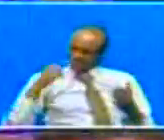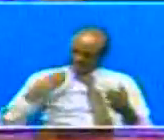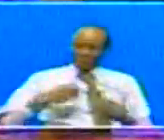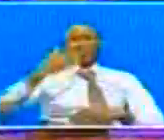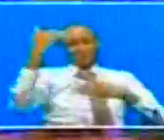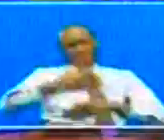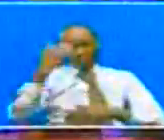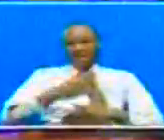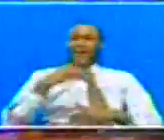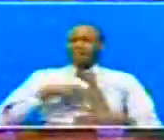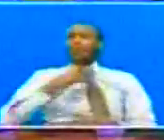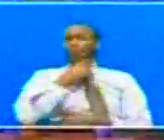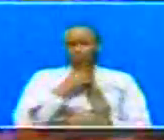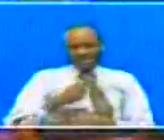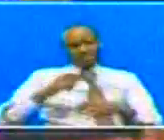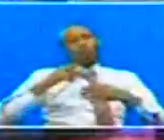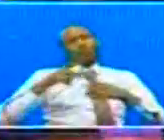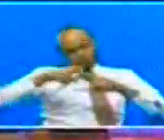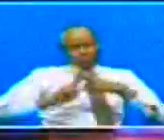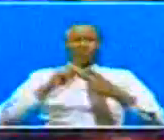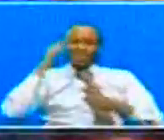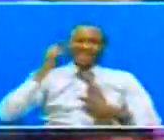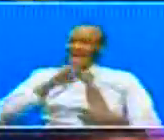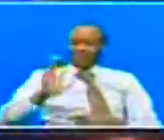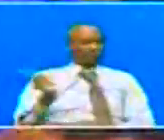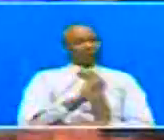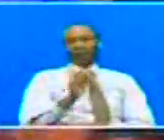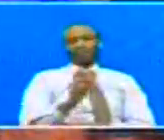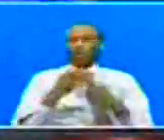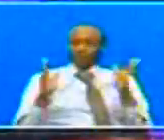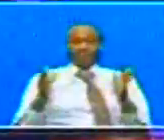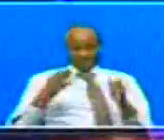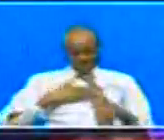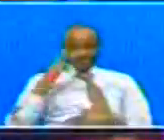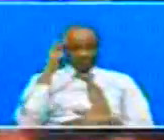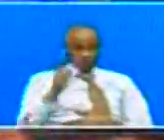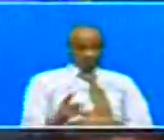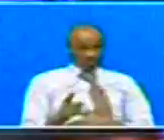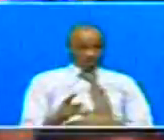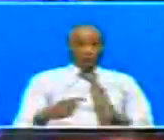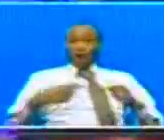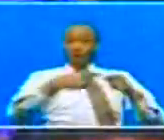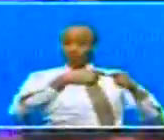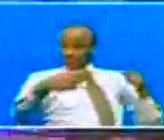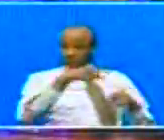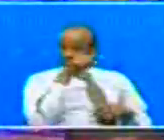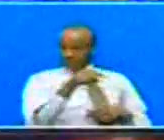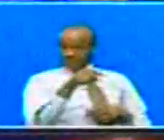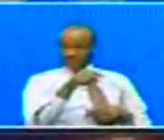barrier that people want to put in our minds. Yeah. And I want to say this, in my view, the opposition in this country is about to